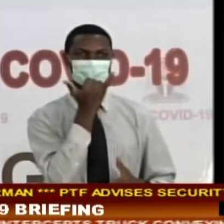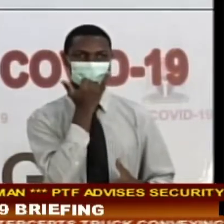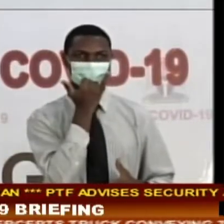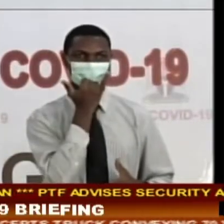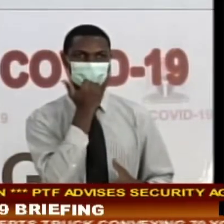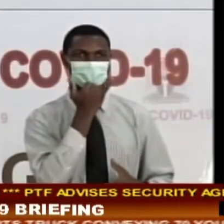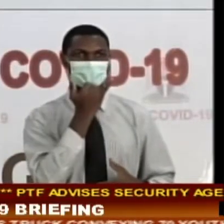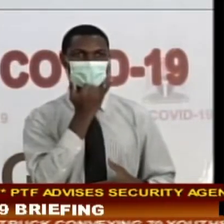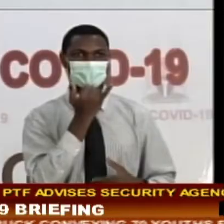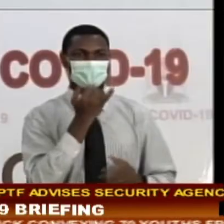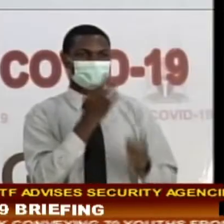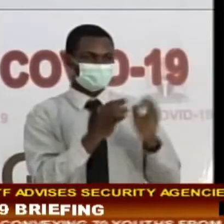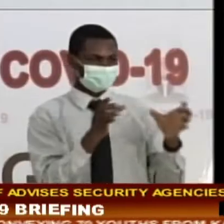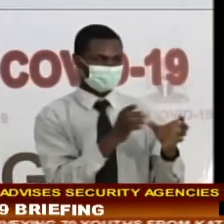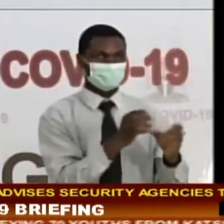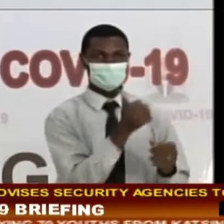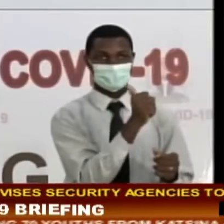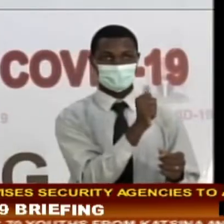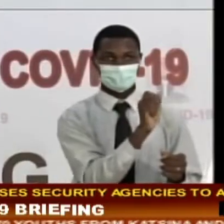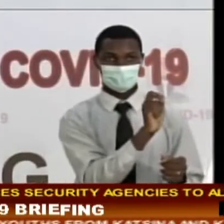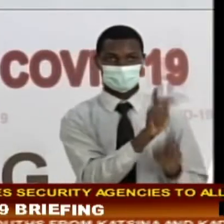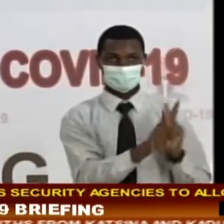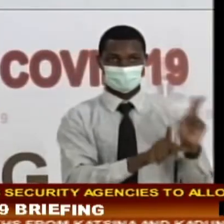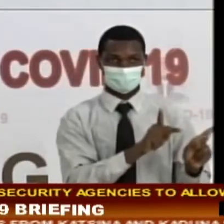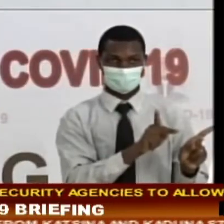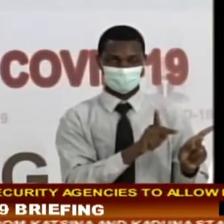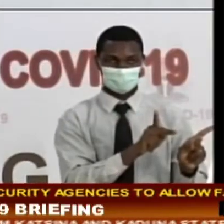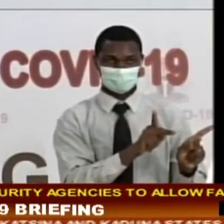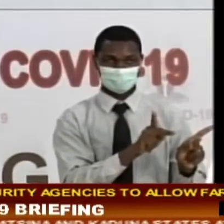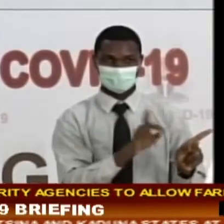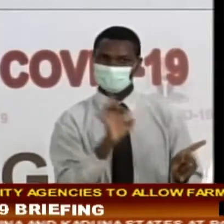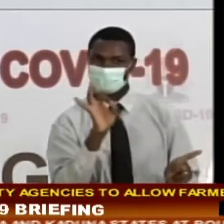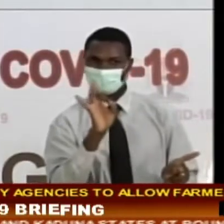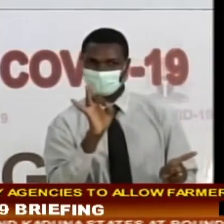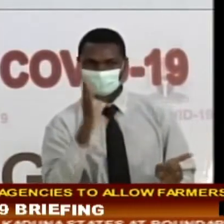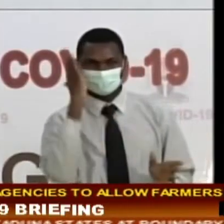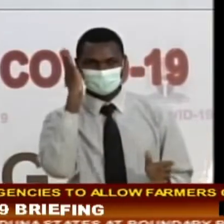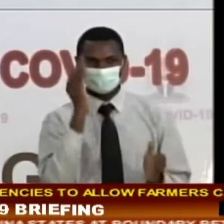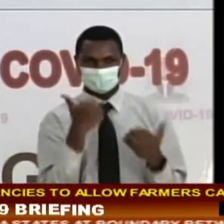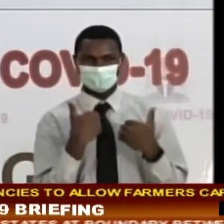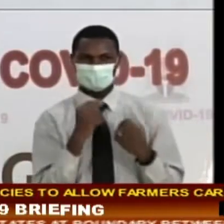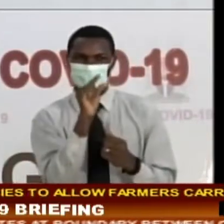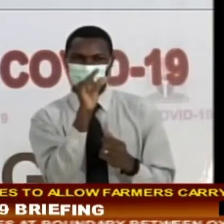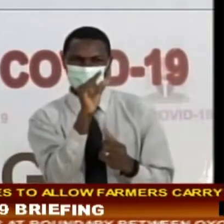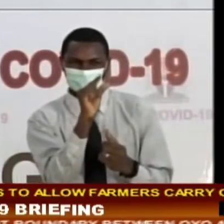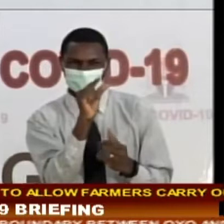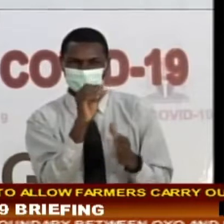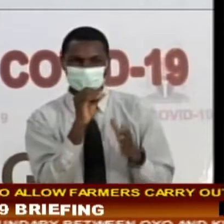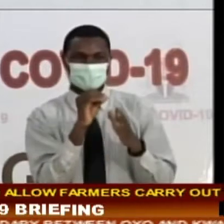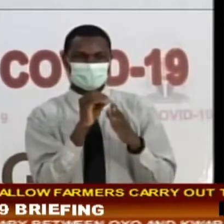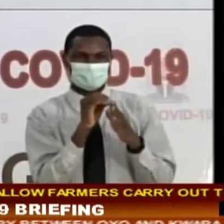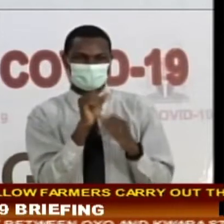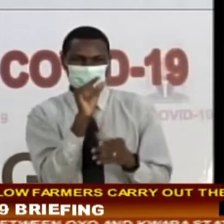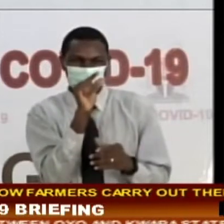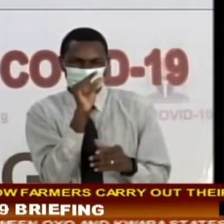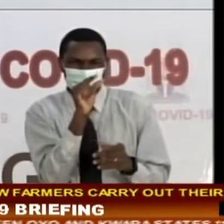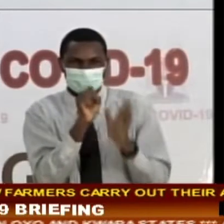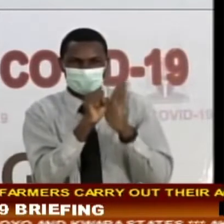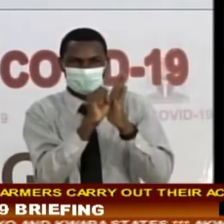10 persons with covid with have mild or moderate symptoms that will not even require